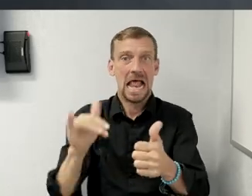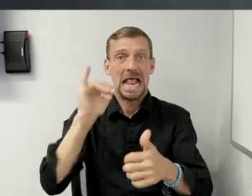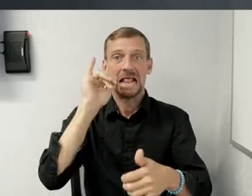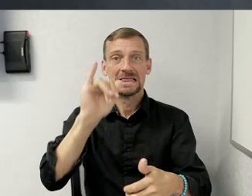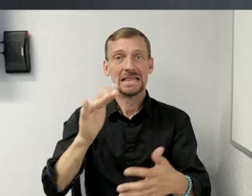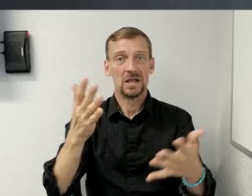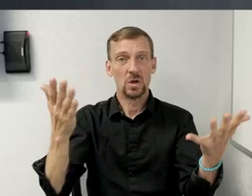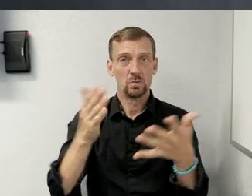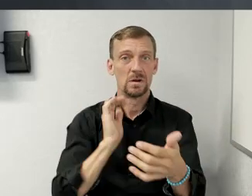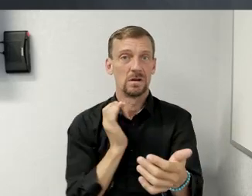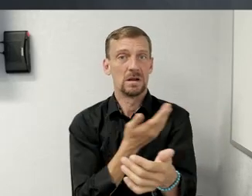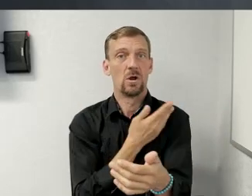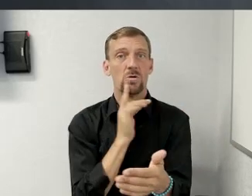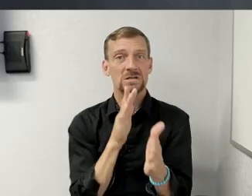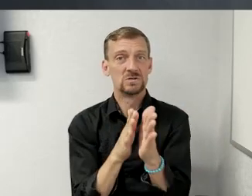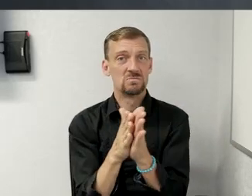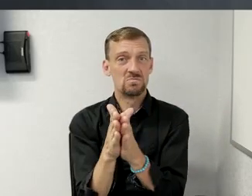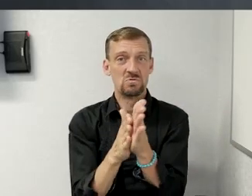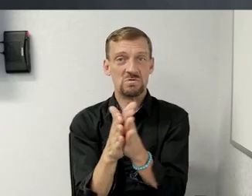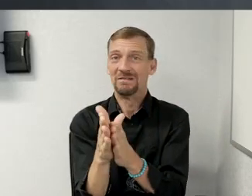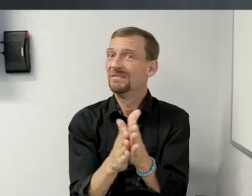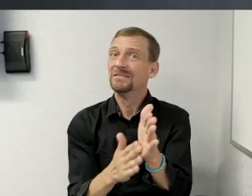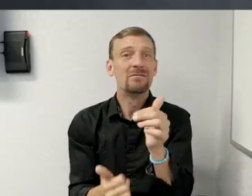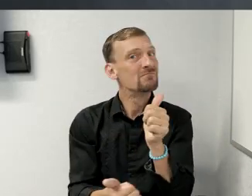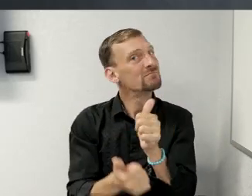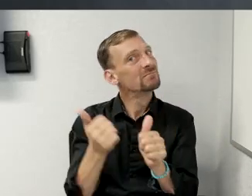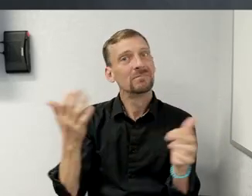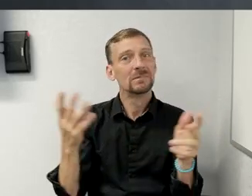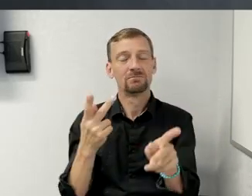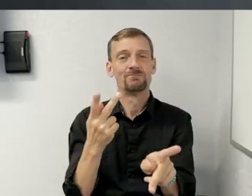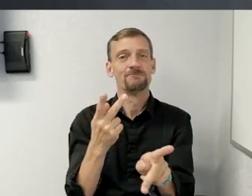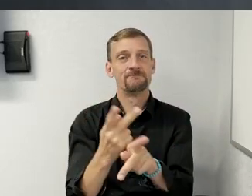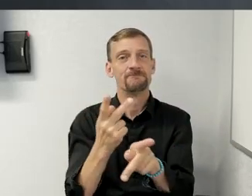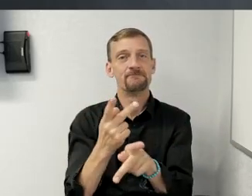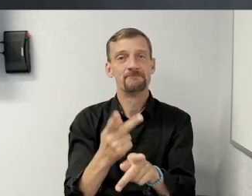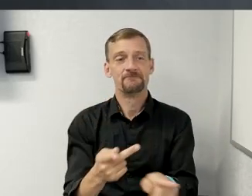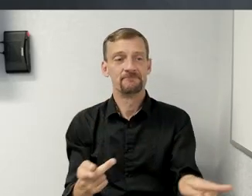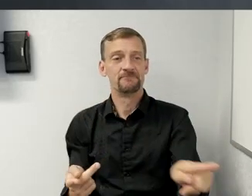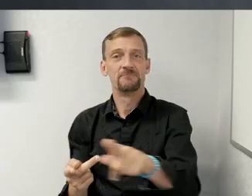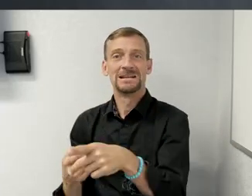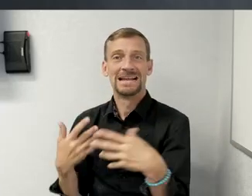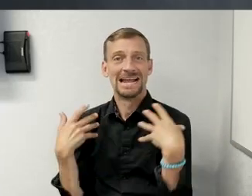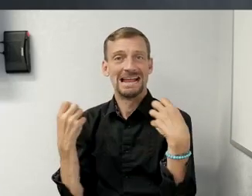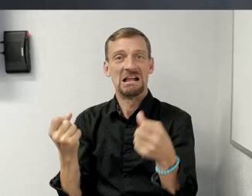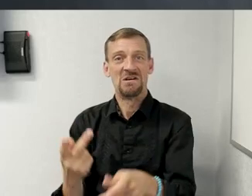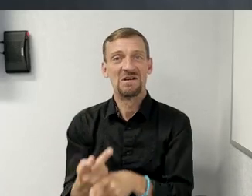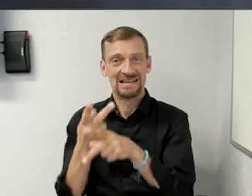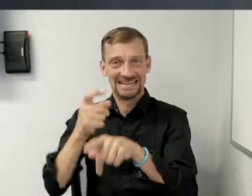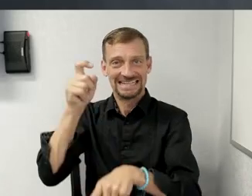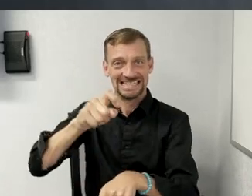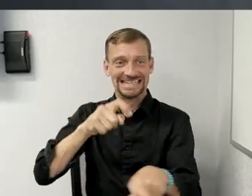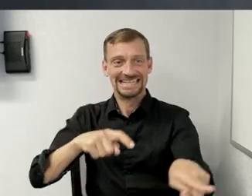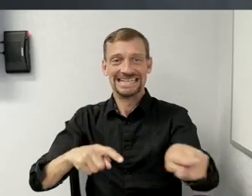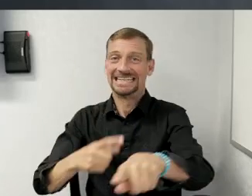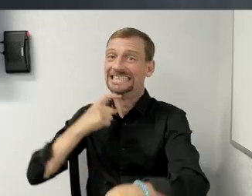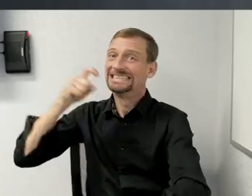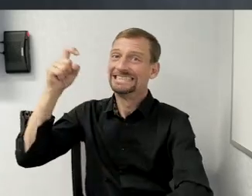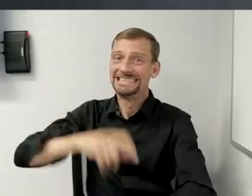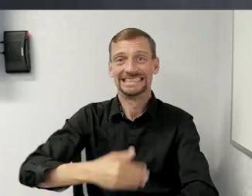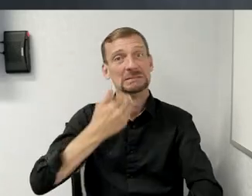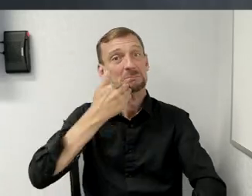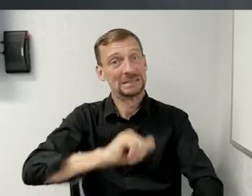really is what our motivation has been, is to take care of the healthcare needs of those patients. Now, we